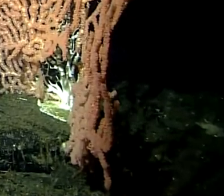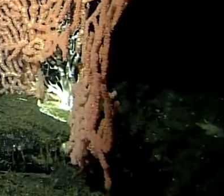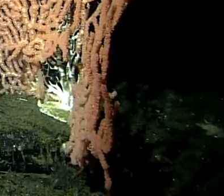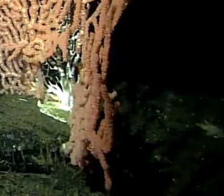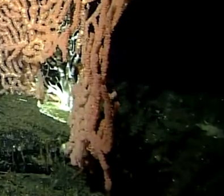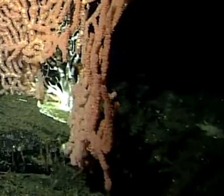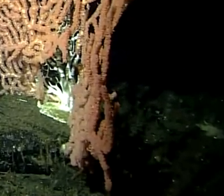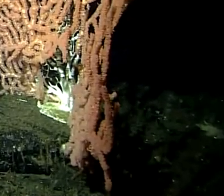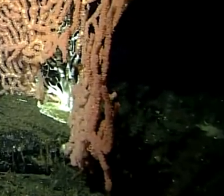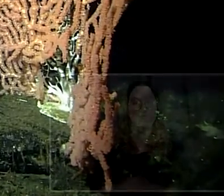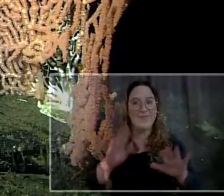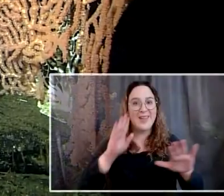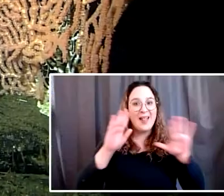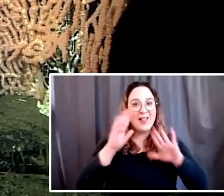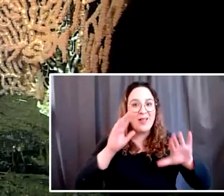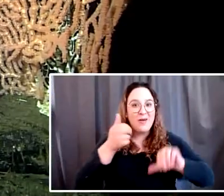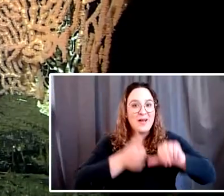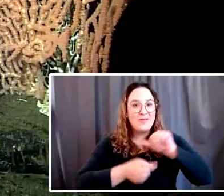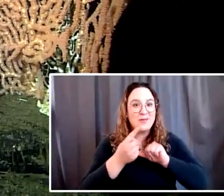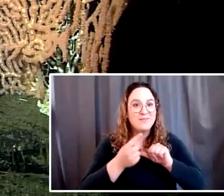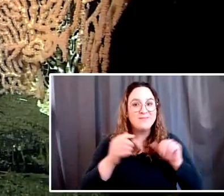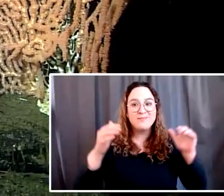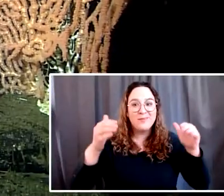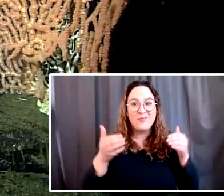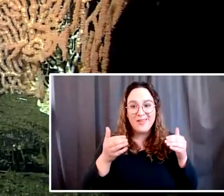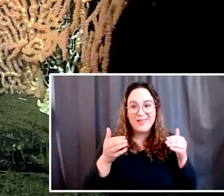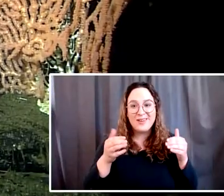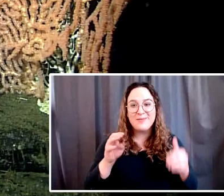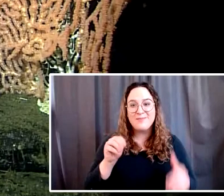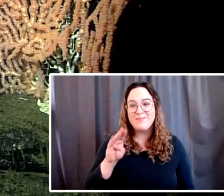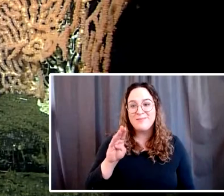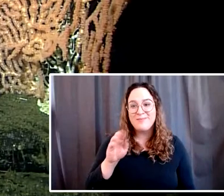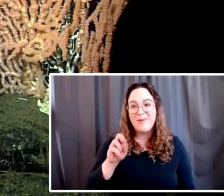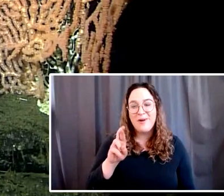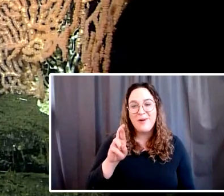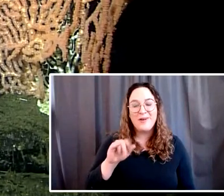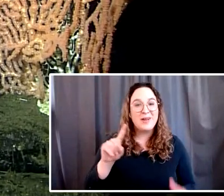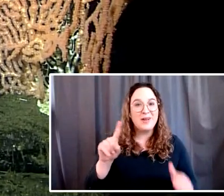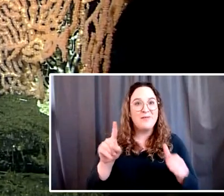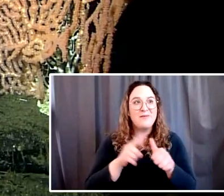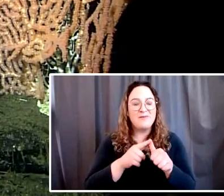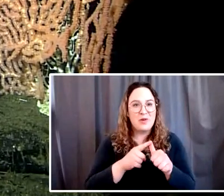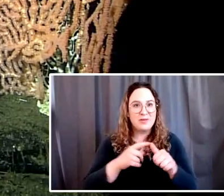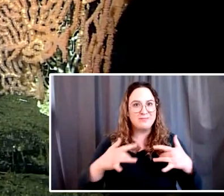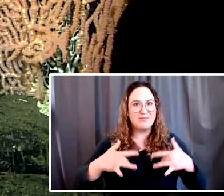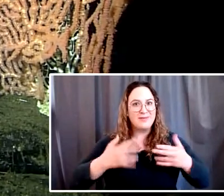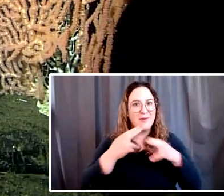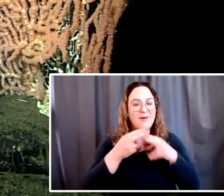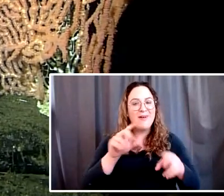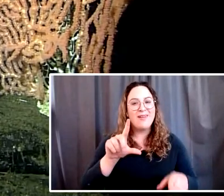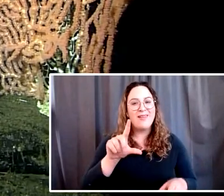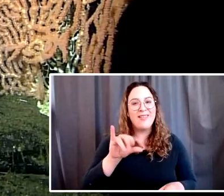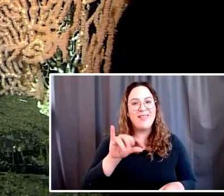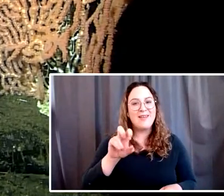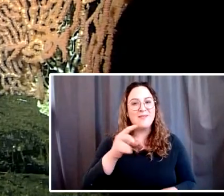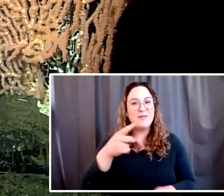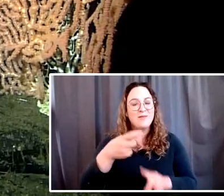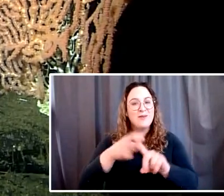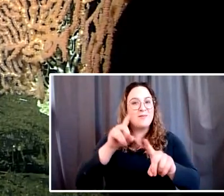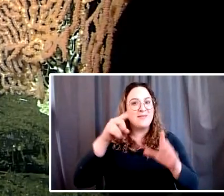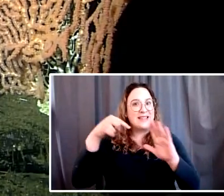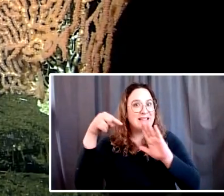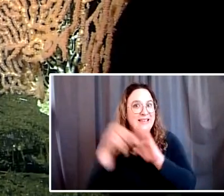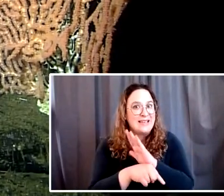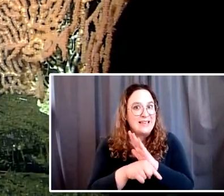Hello everyone, welcome to MBARI's very first Live from the Deep stream. You are going to be looking at live video